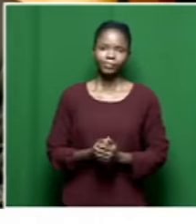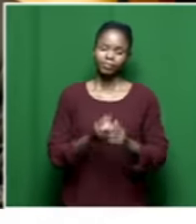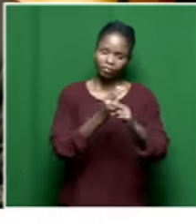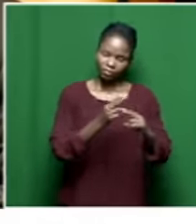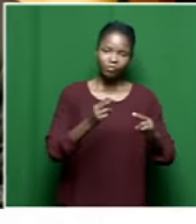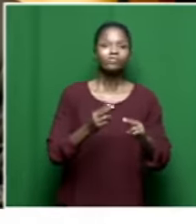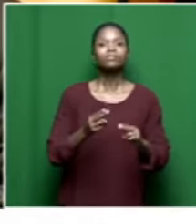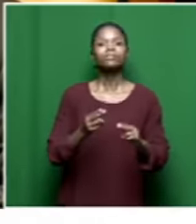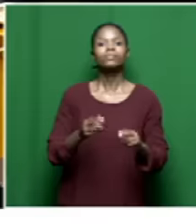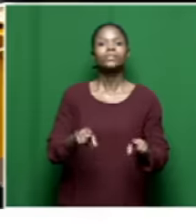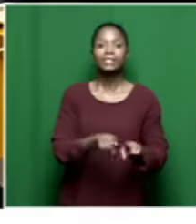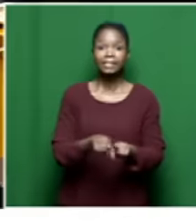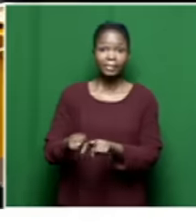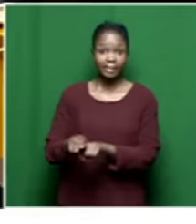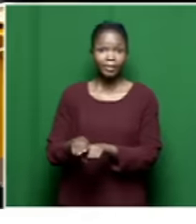Honorable Chairperson of the